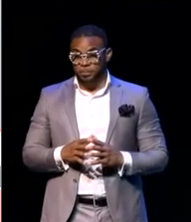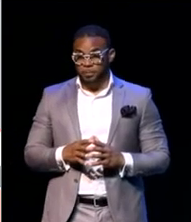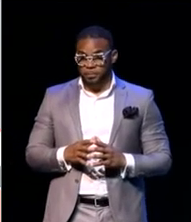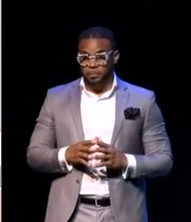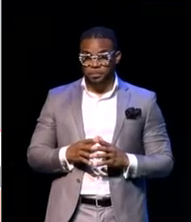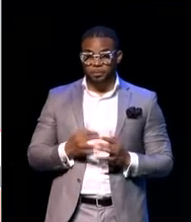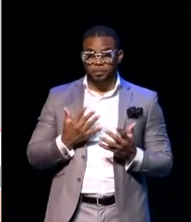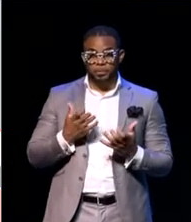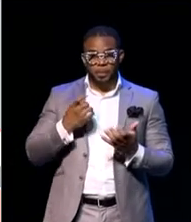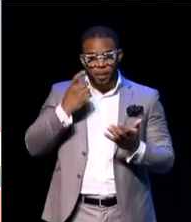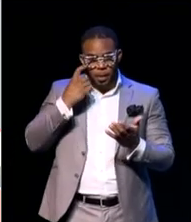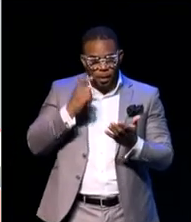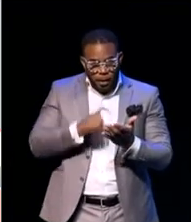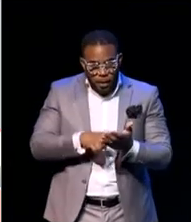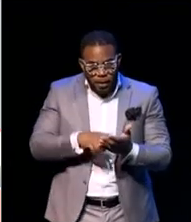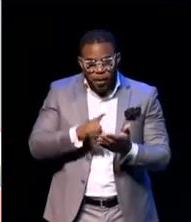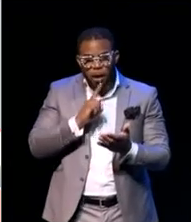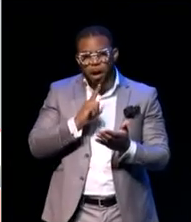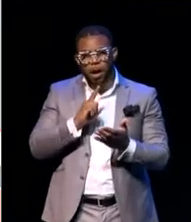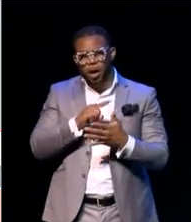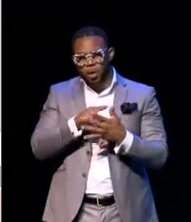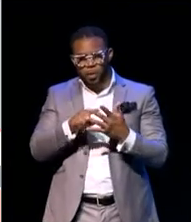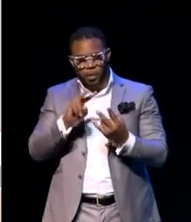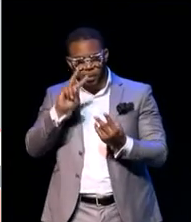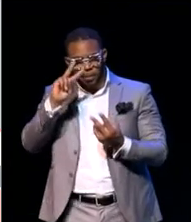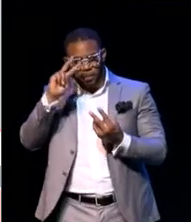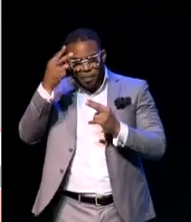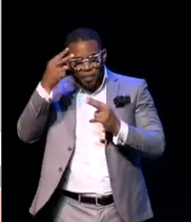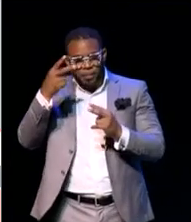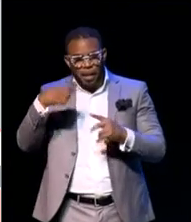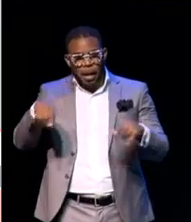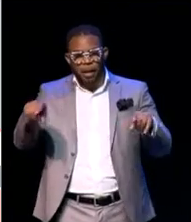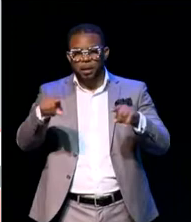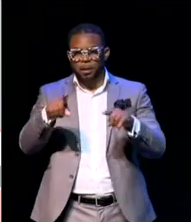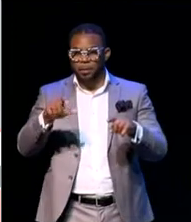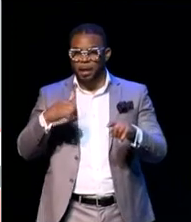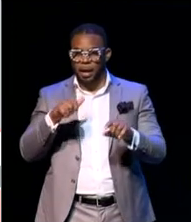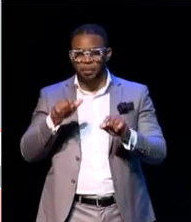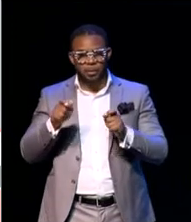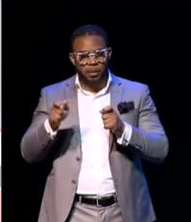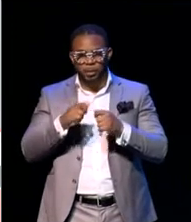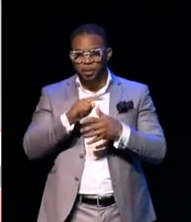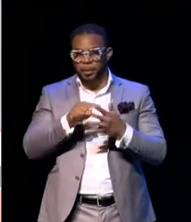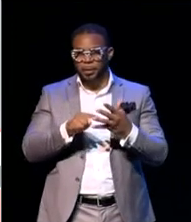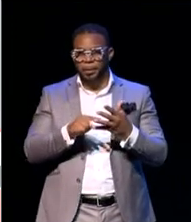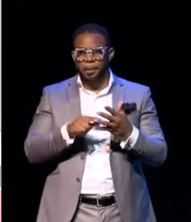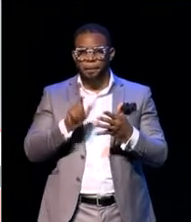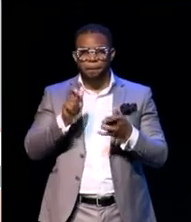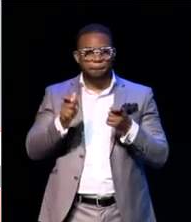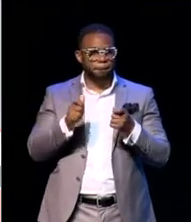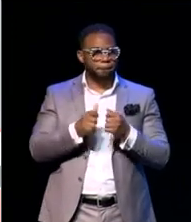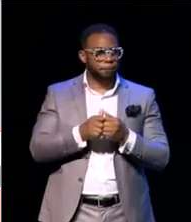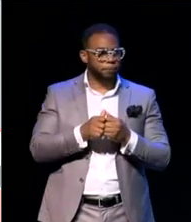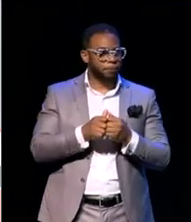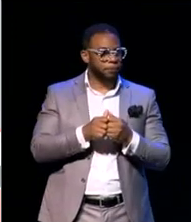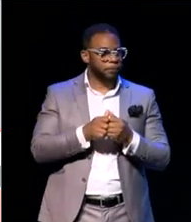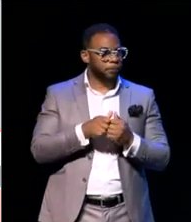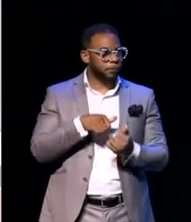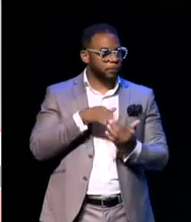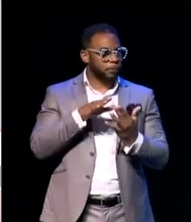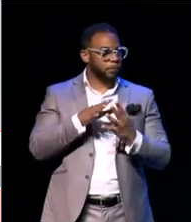to acknowledge that there are those myths out there, we've got to deal with them, and we've got to deal with them up